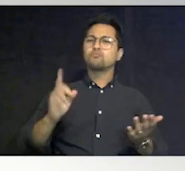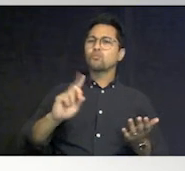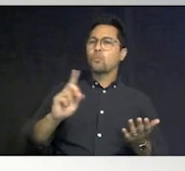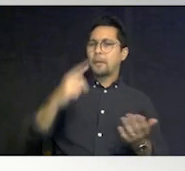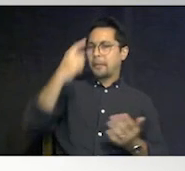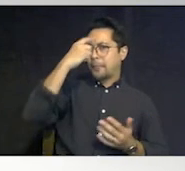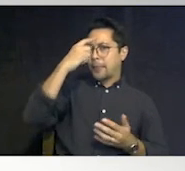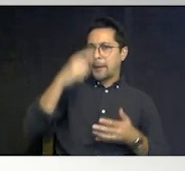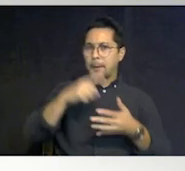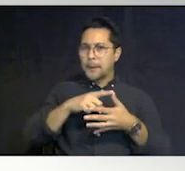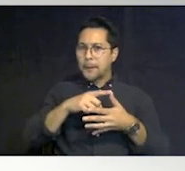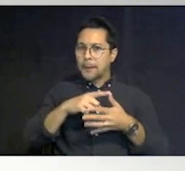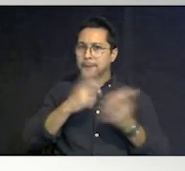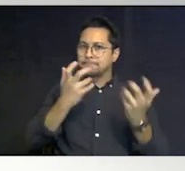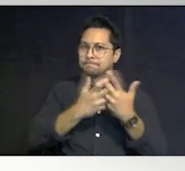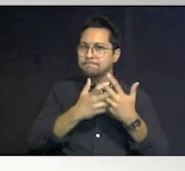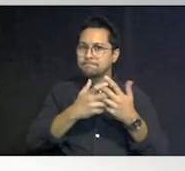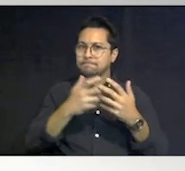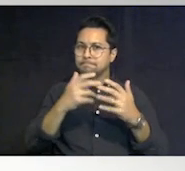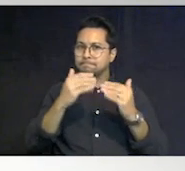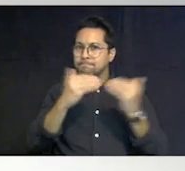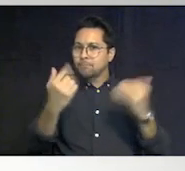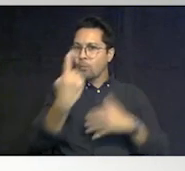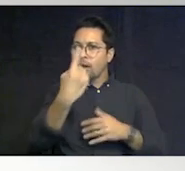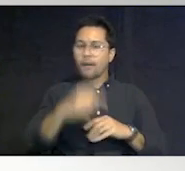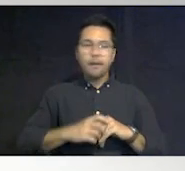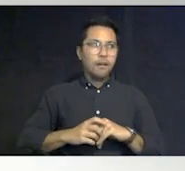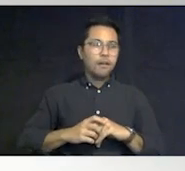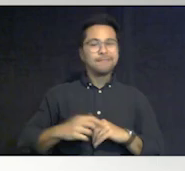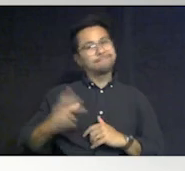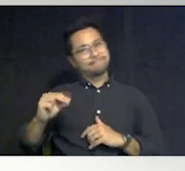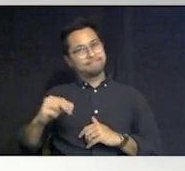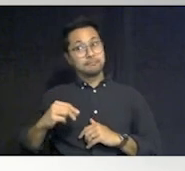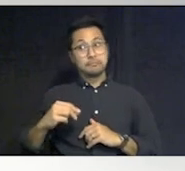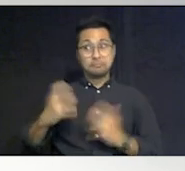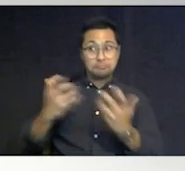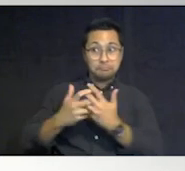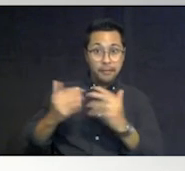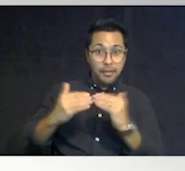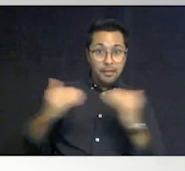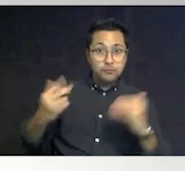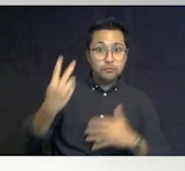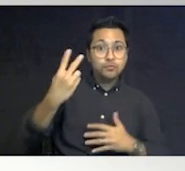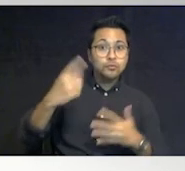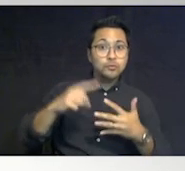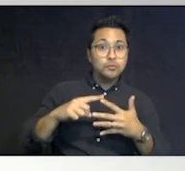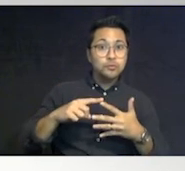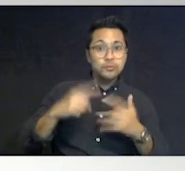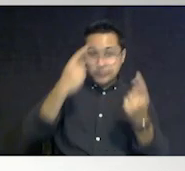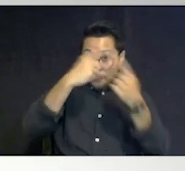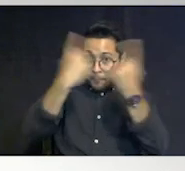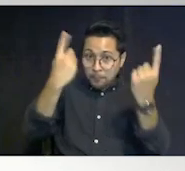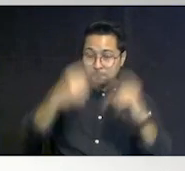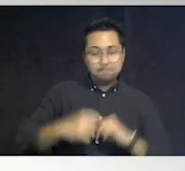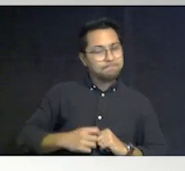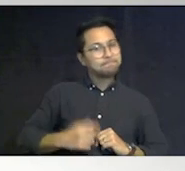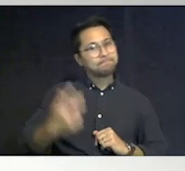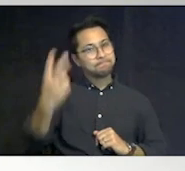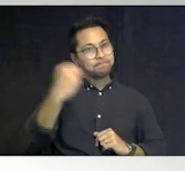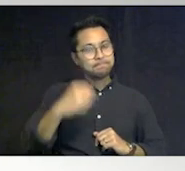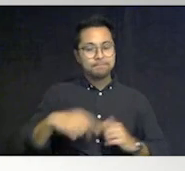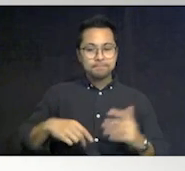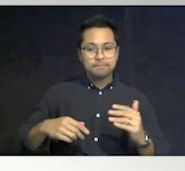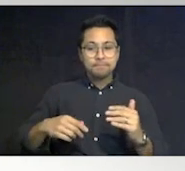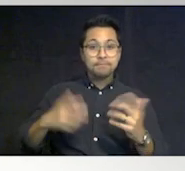this? Are we inside of stage 1? No. Stage 2, disagreement? Nope.